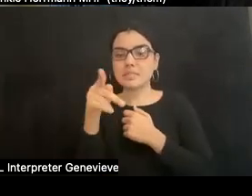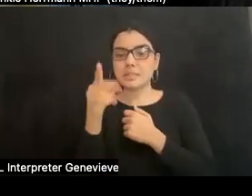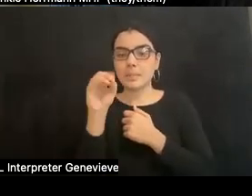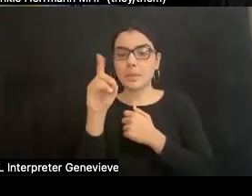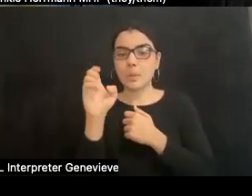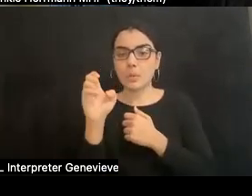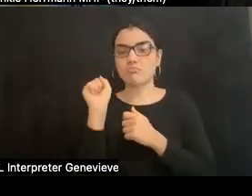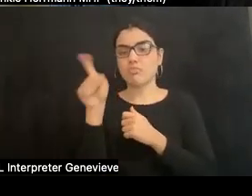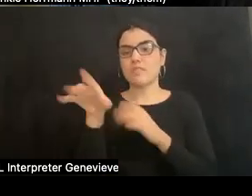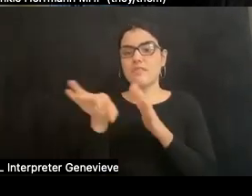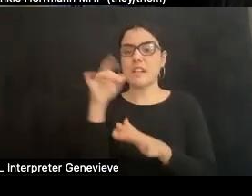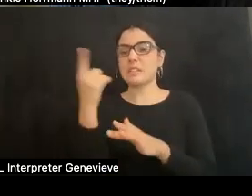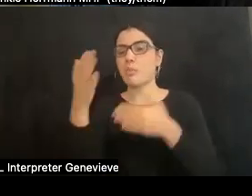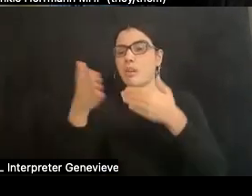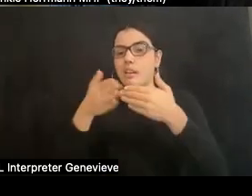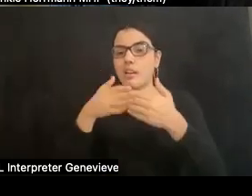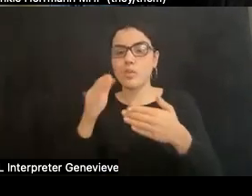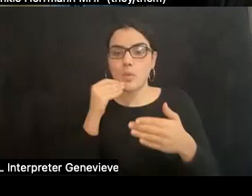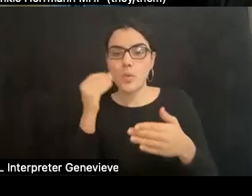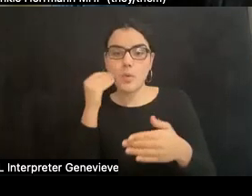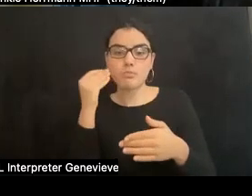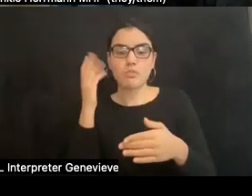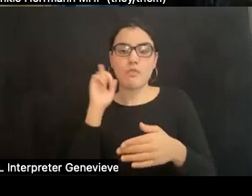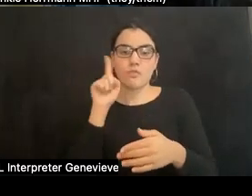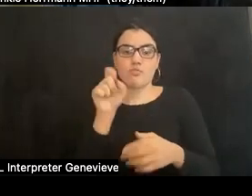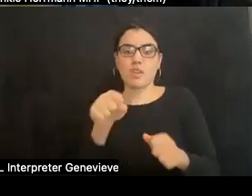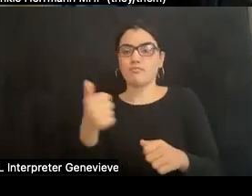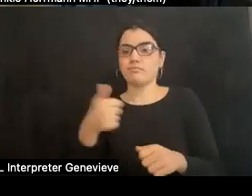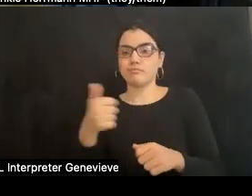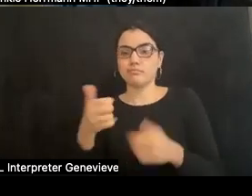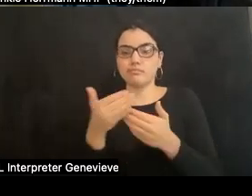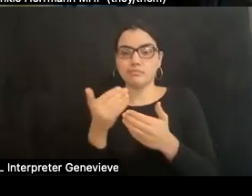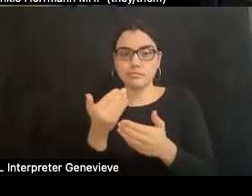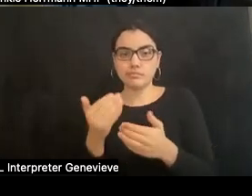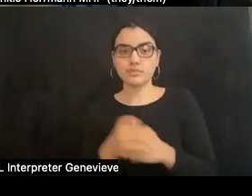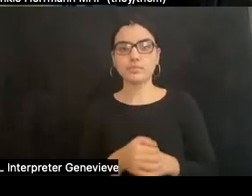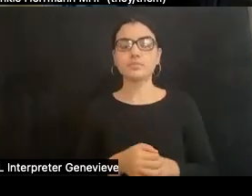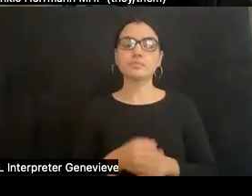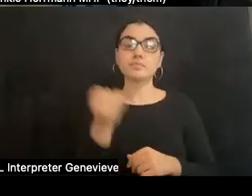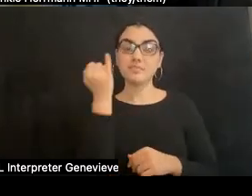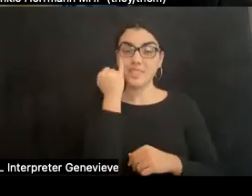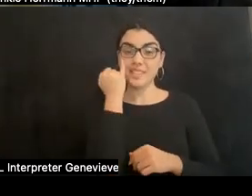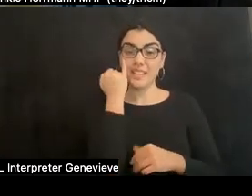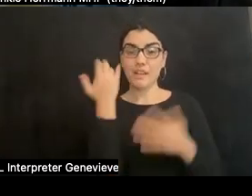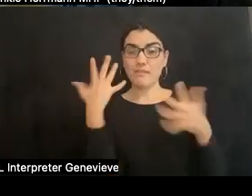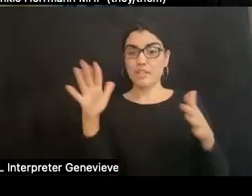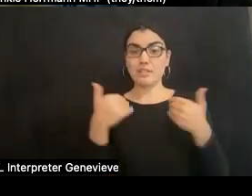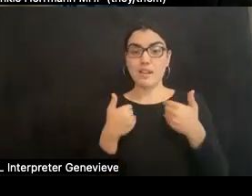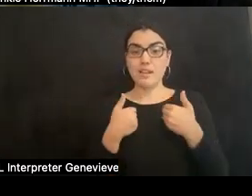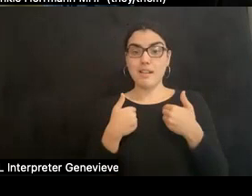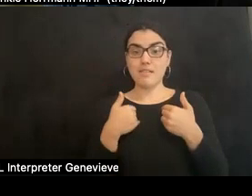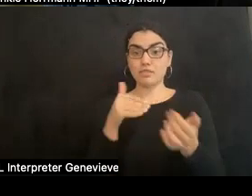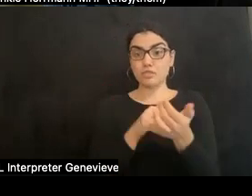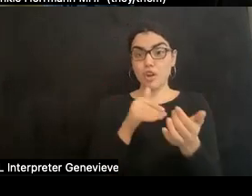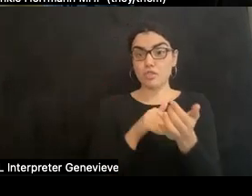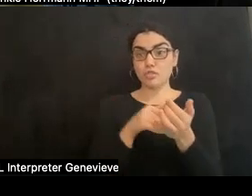find you somebody close nearby so that it's convenient for you. If there is already a doctor specialist that you